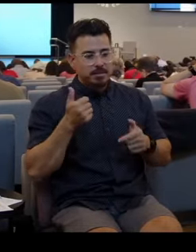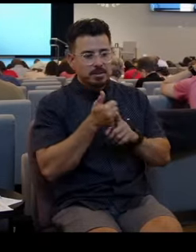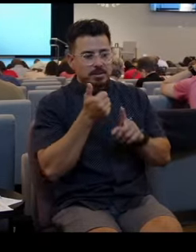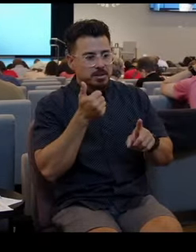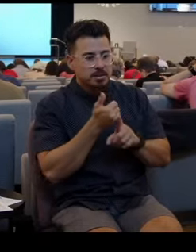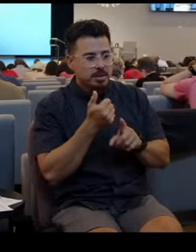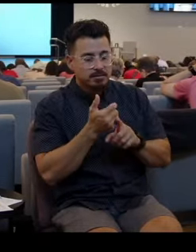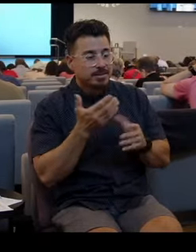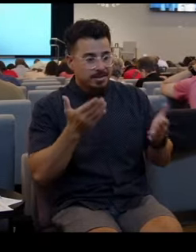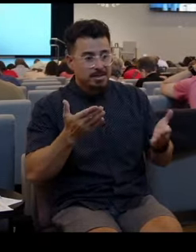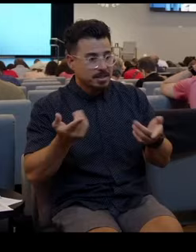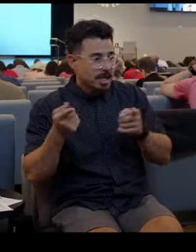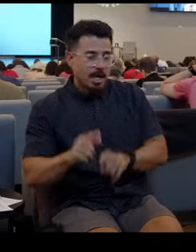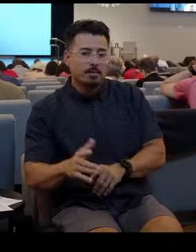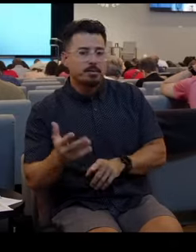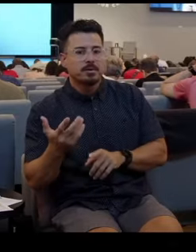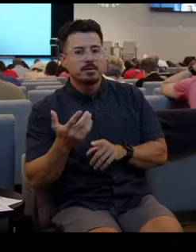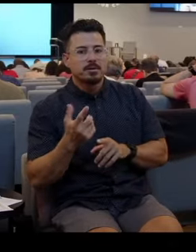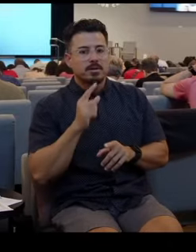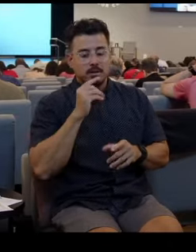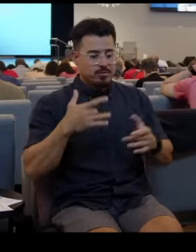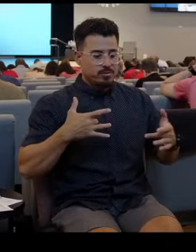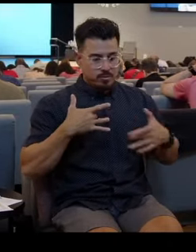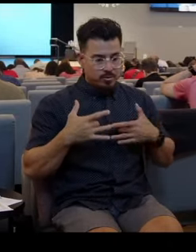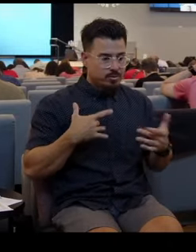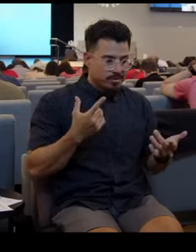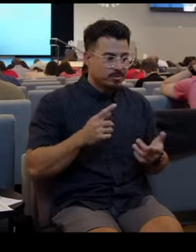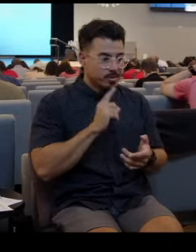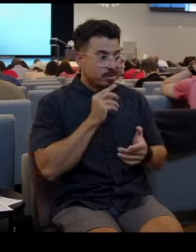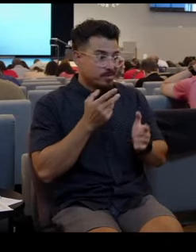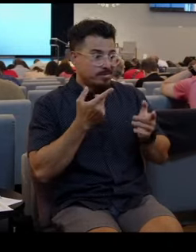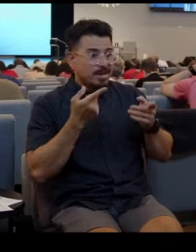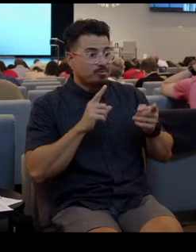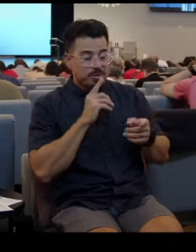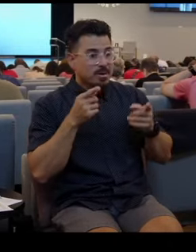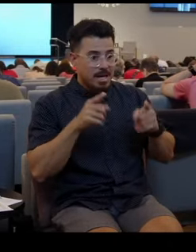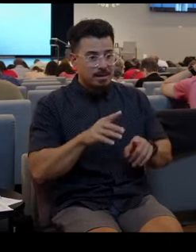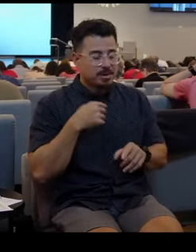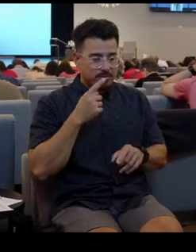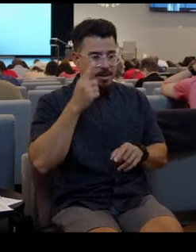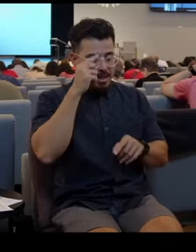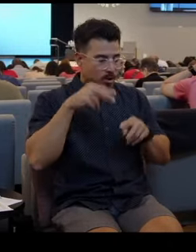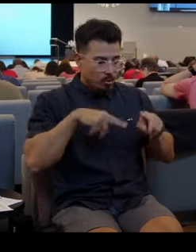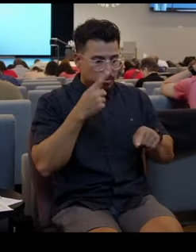these things happen. Our concerns become very pragmatic and practical and earthbound.